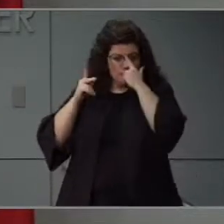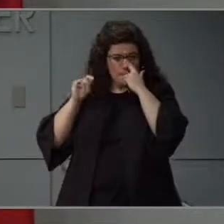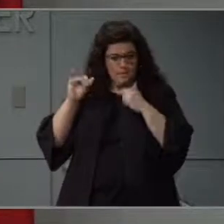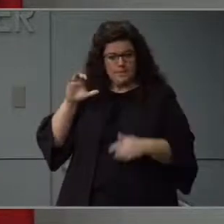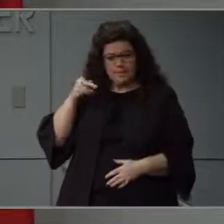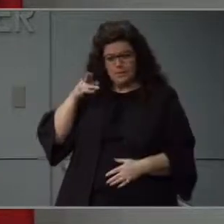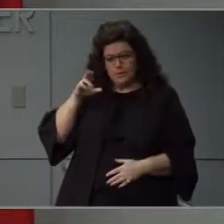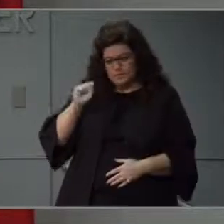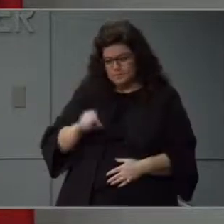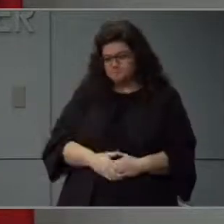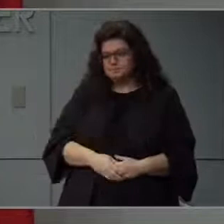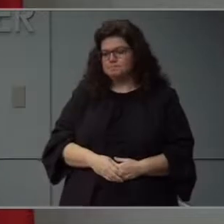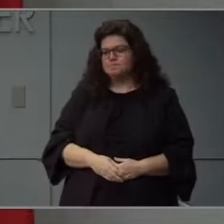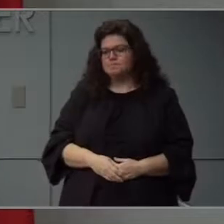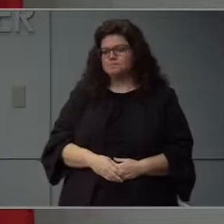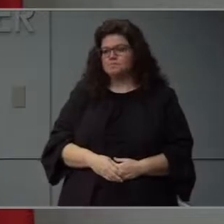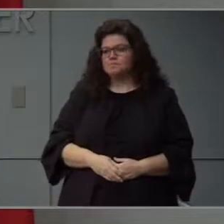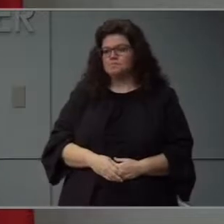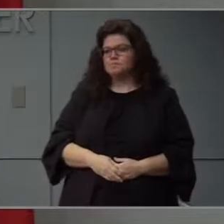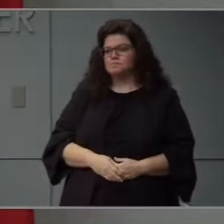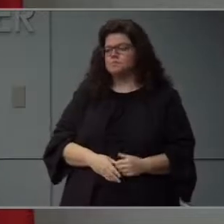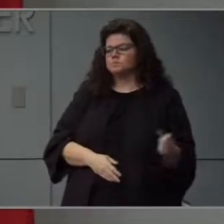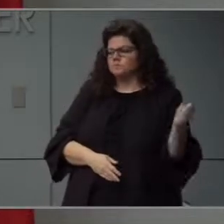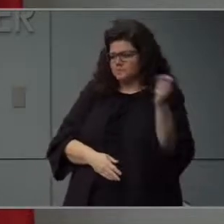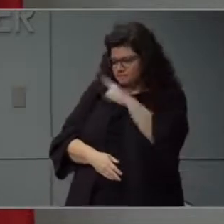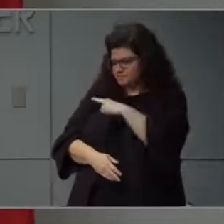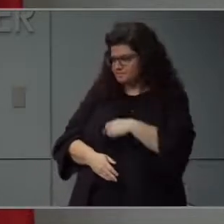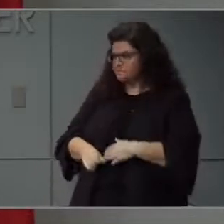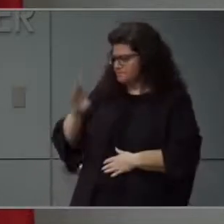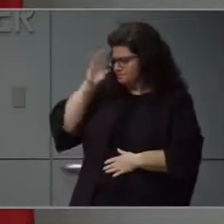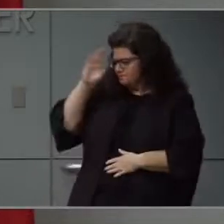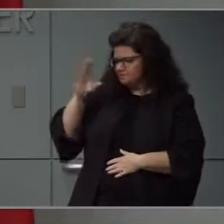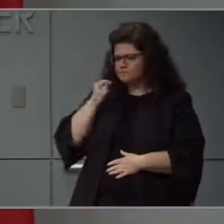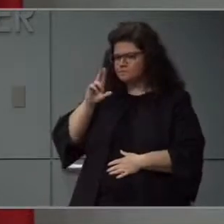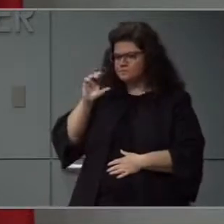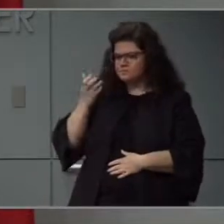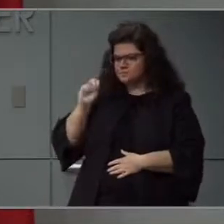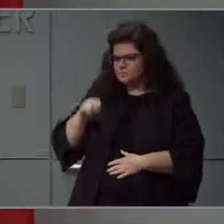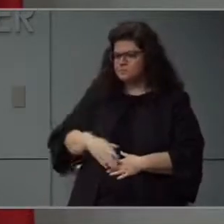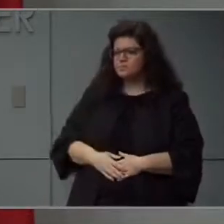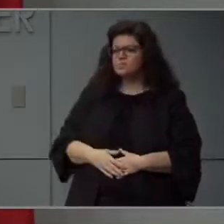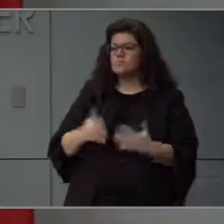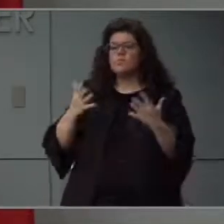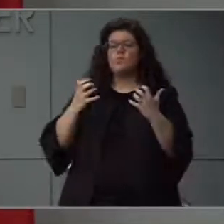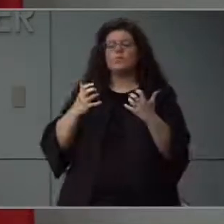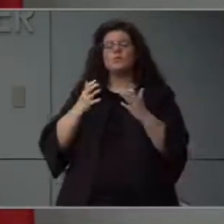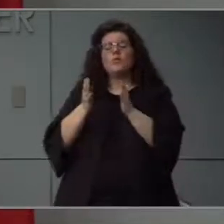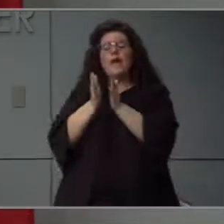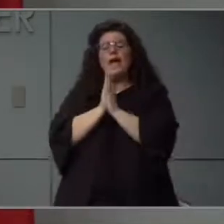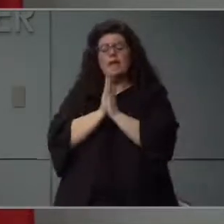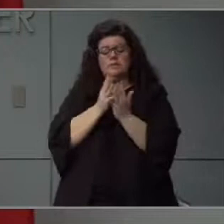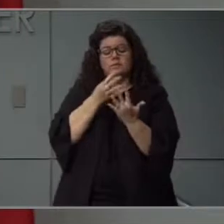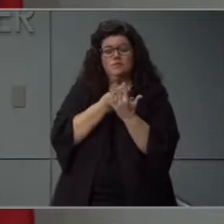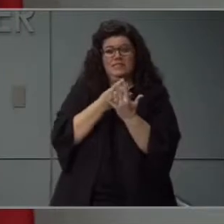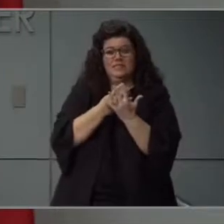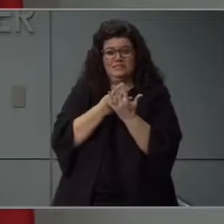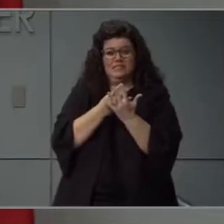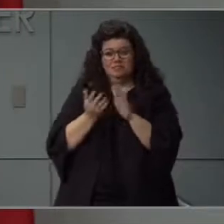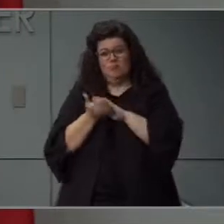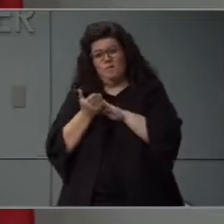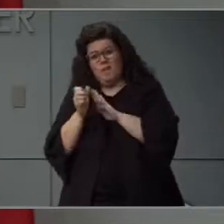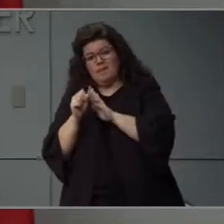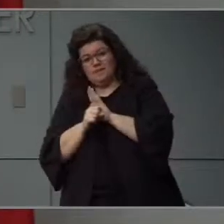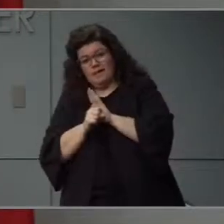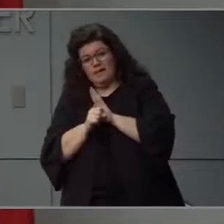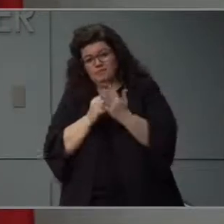Hello, Dr. Cohen. This is Kate Martin with Carolina Public Press. I want to ask specifically about inmates at state prisons. Compared to other states,